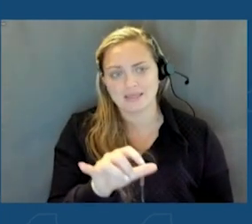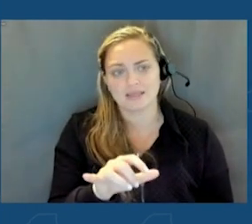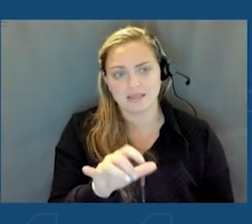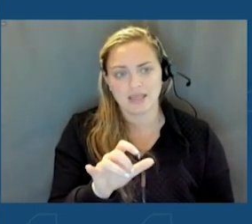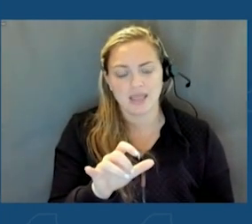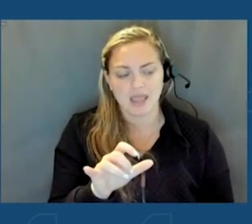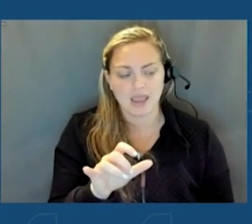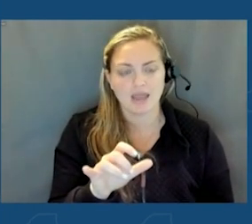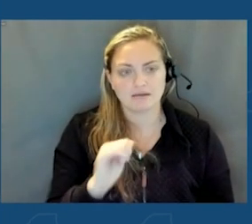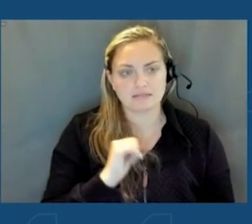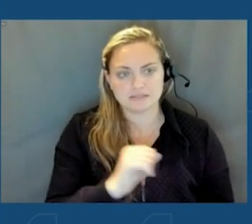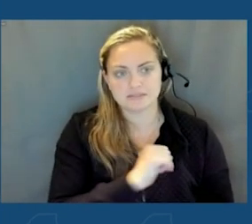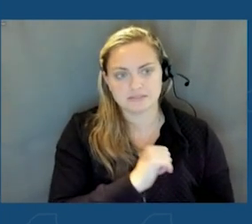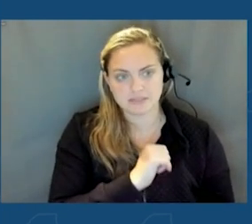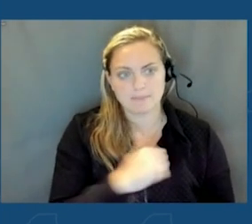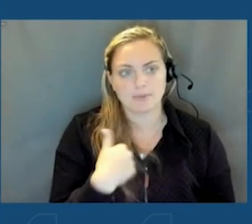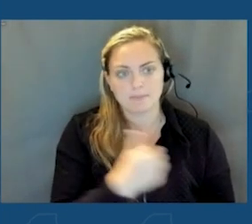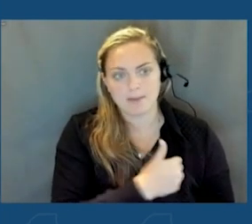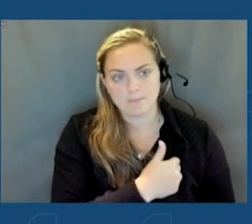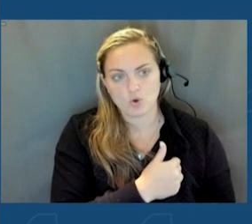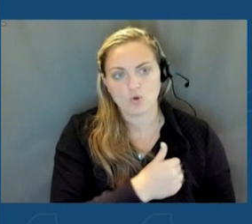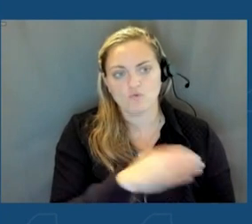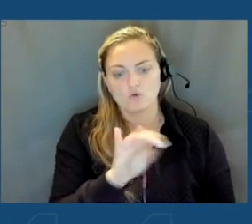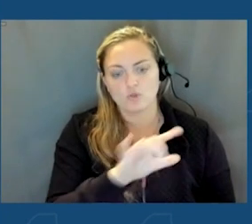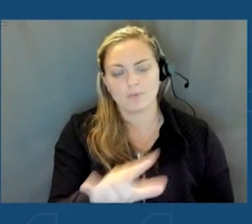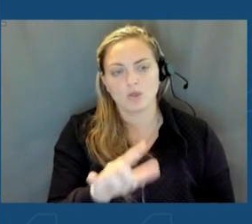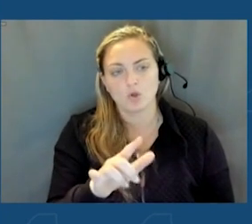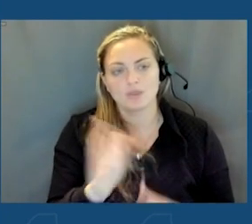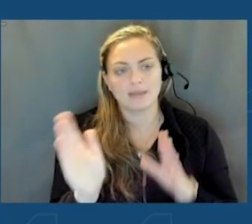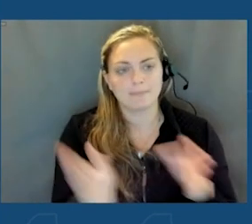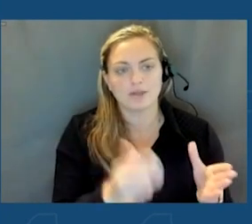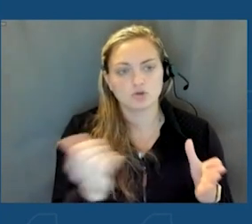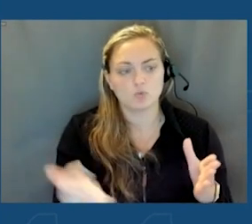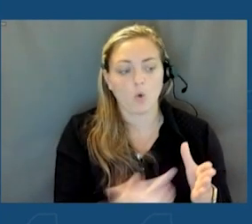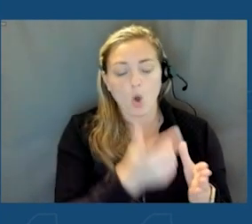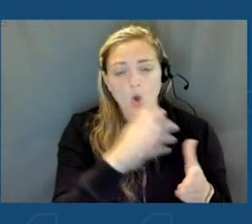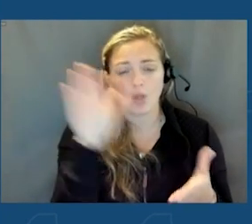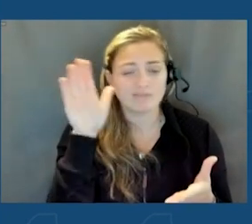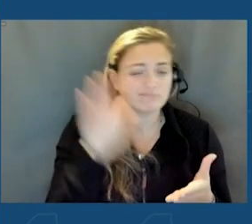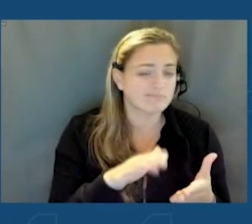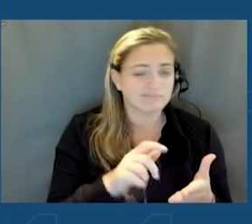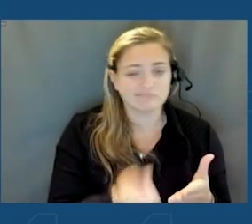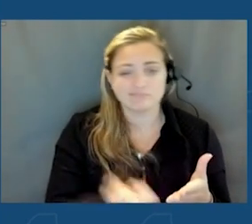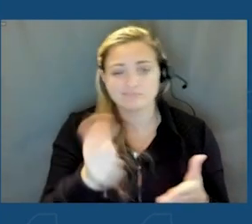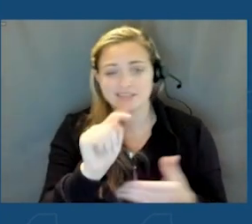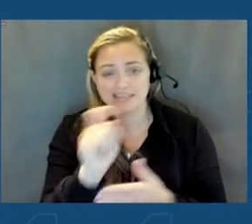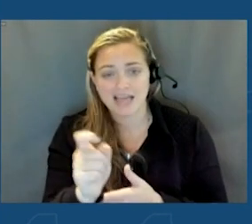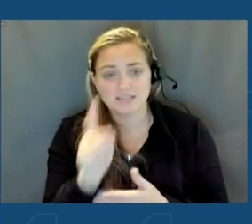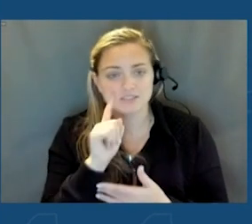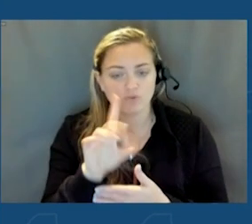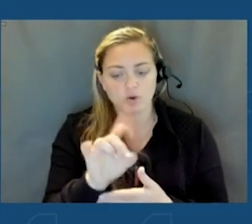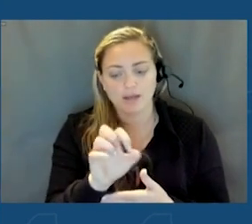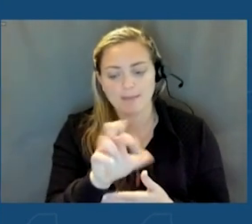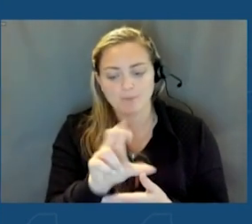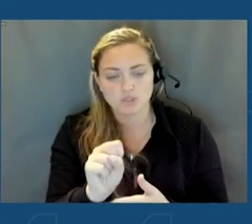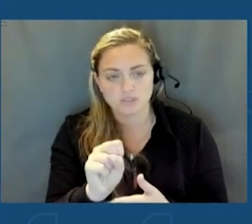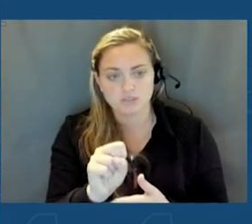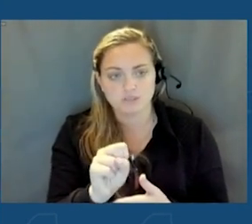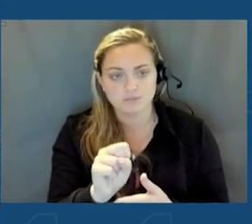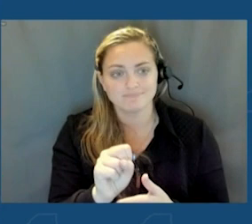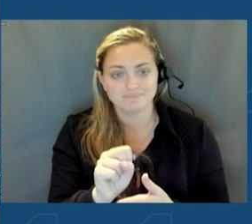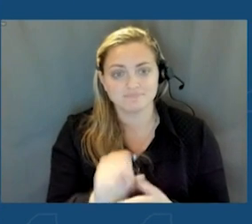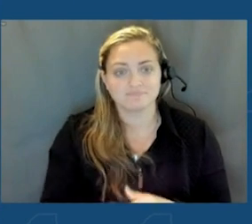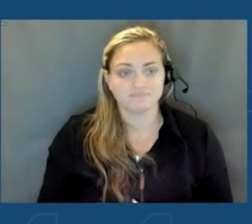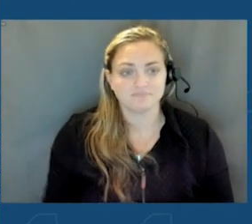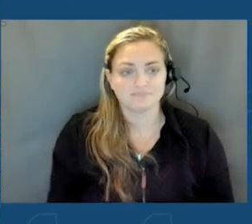Nader Sayegh for their bill on a plan to end all local taxes on diapers. So we can do that done.